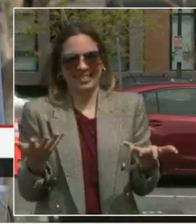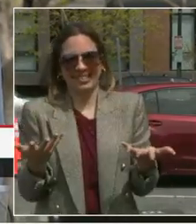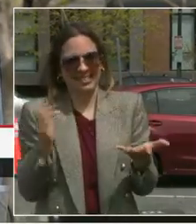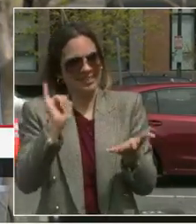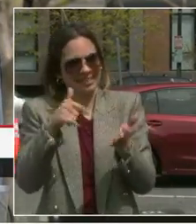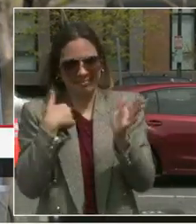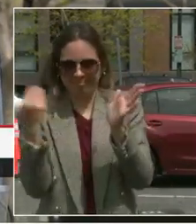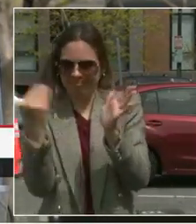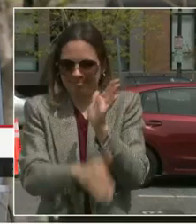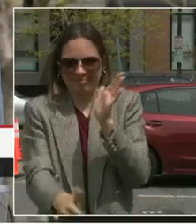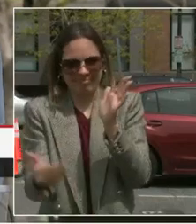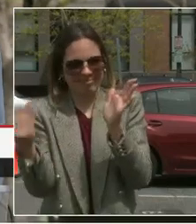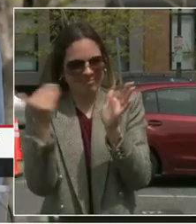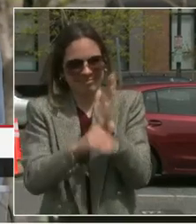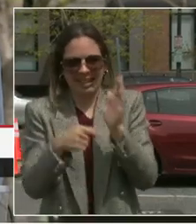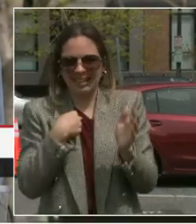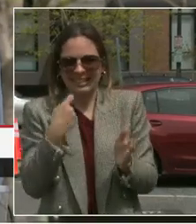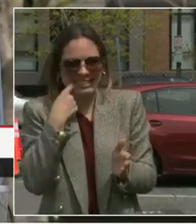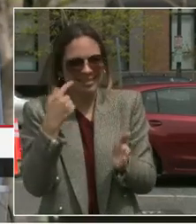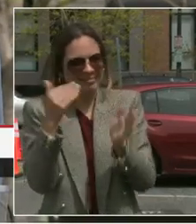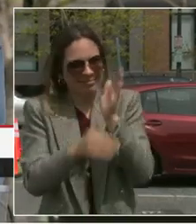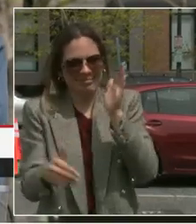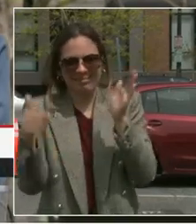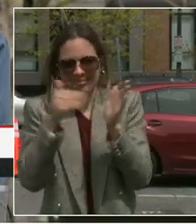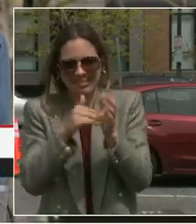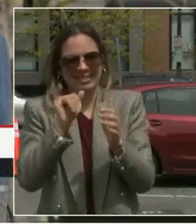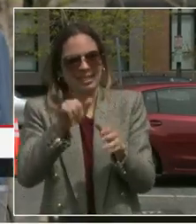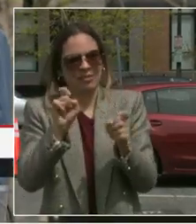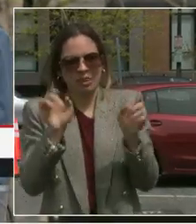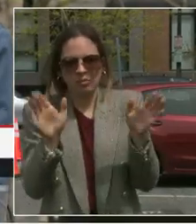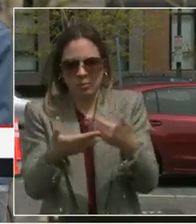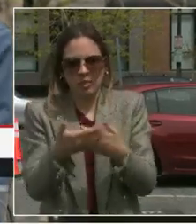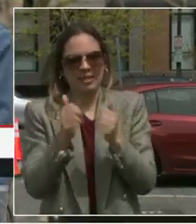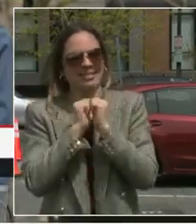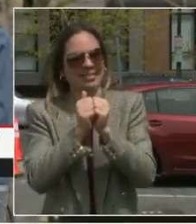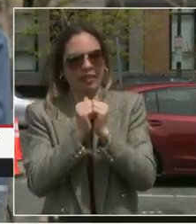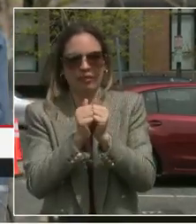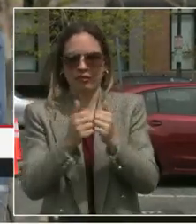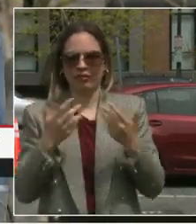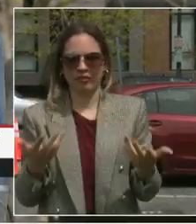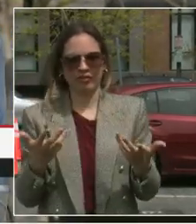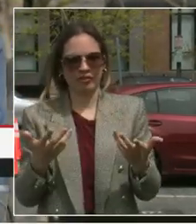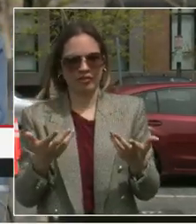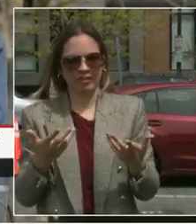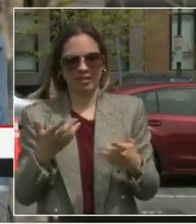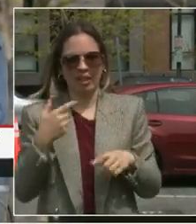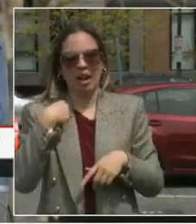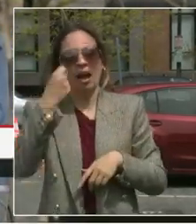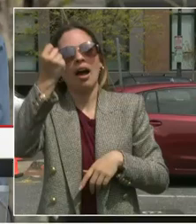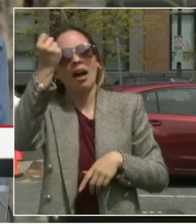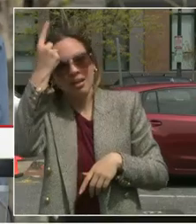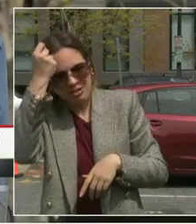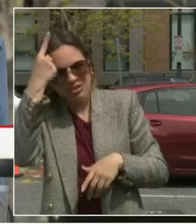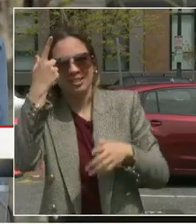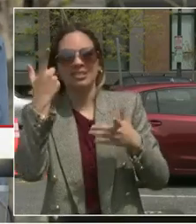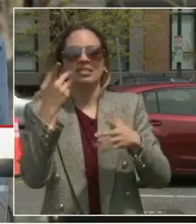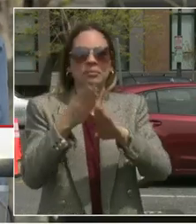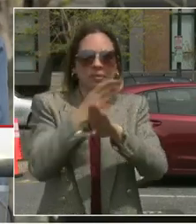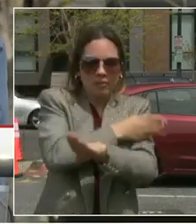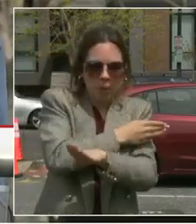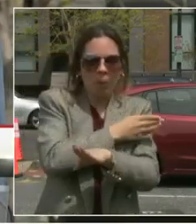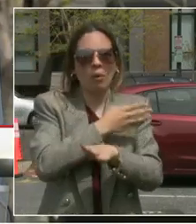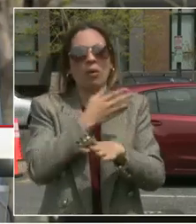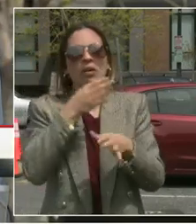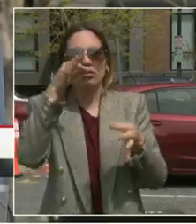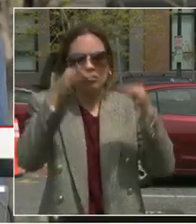several weeks that it's a package. It needs to move together. I understand preliminarily that the Judiciary Committee